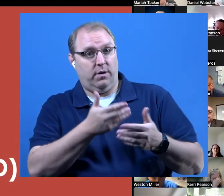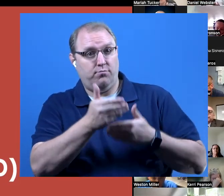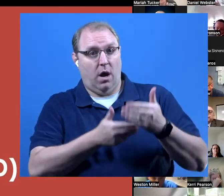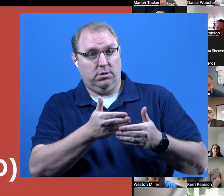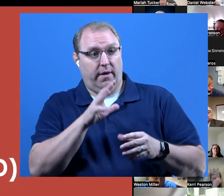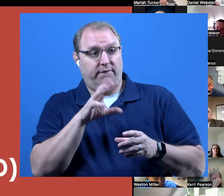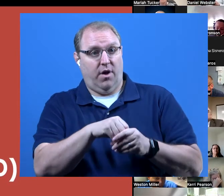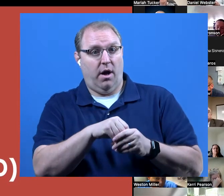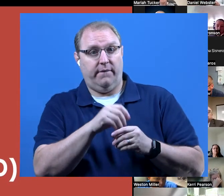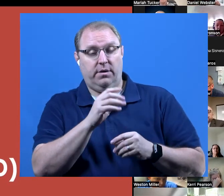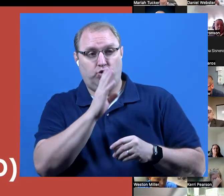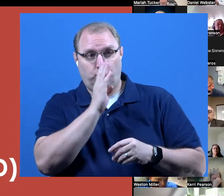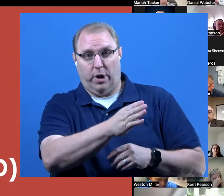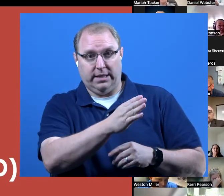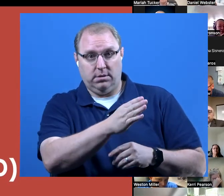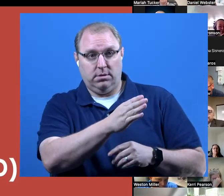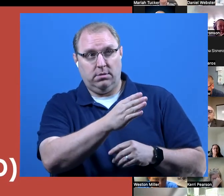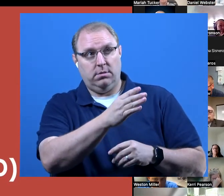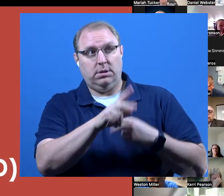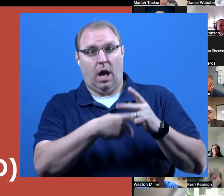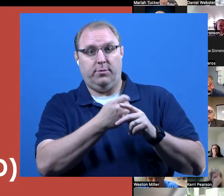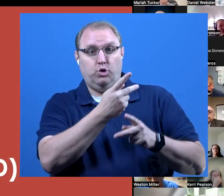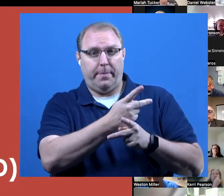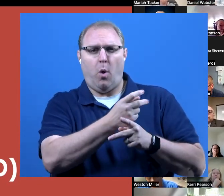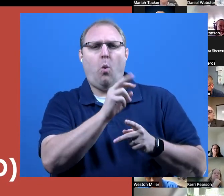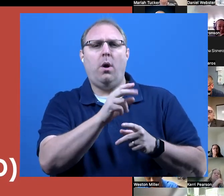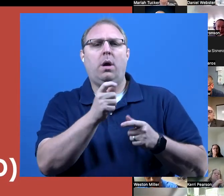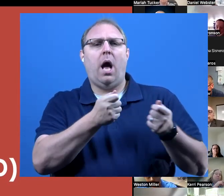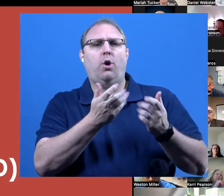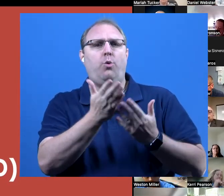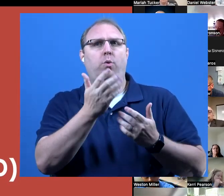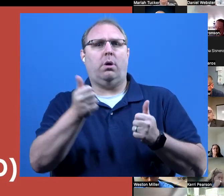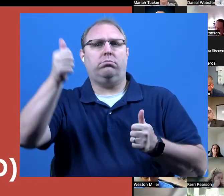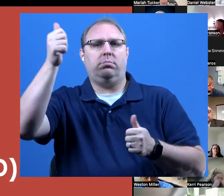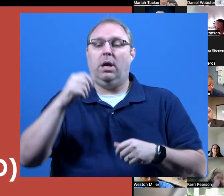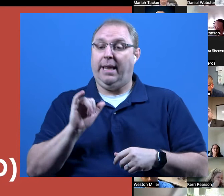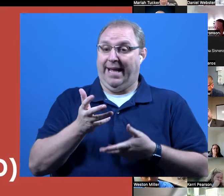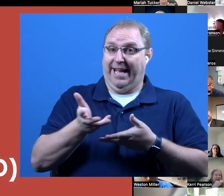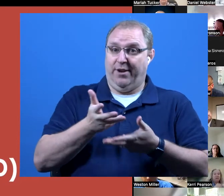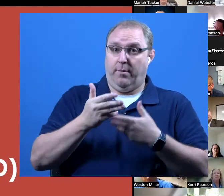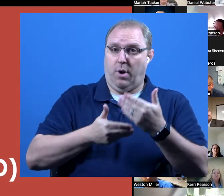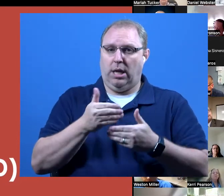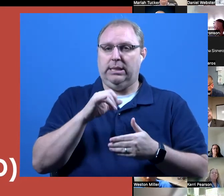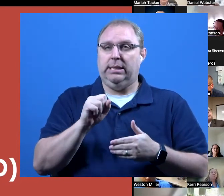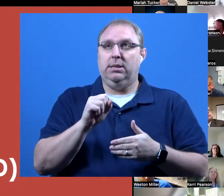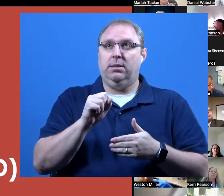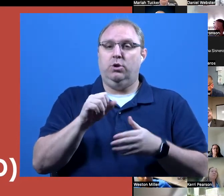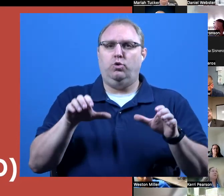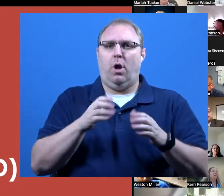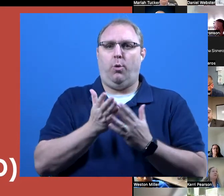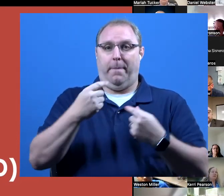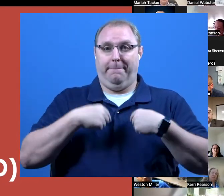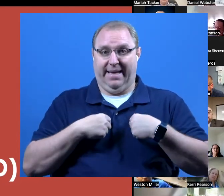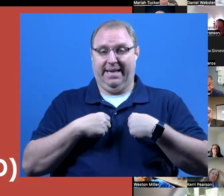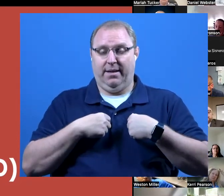interactive process is actually done through me. I can have that interactive process with both the management and also with